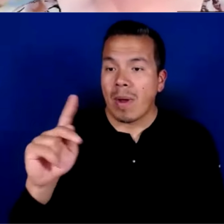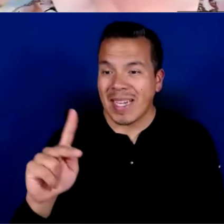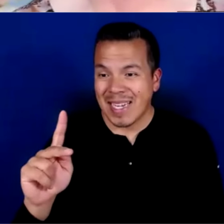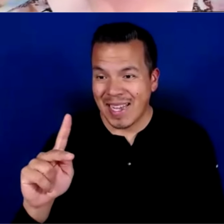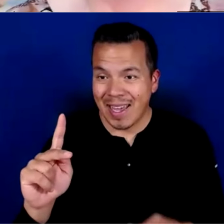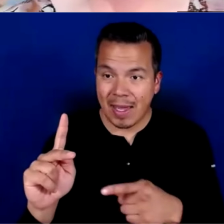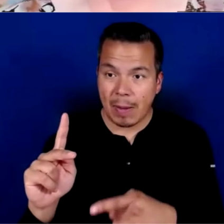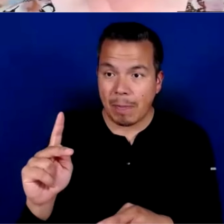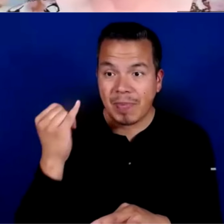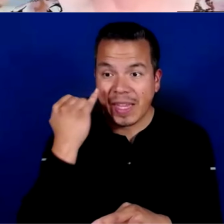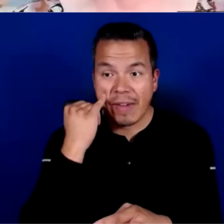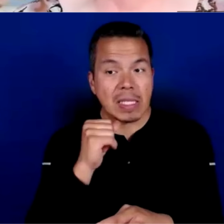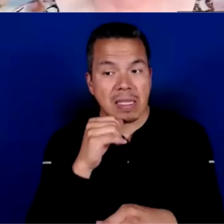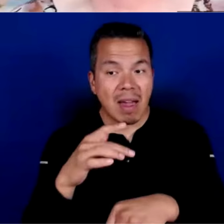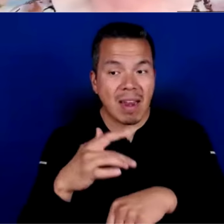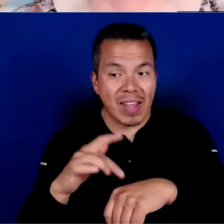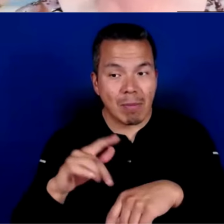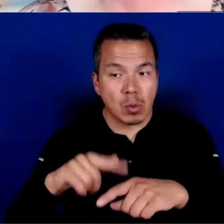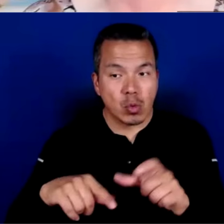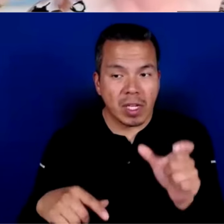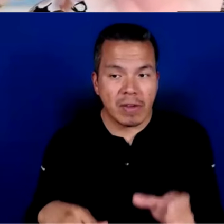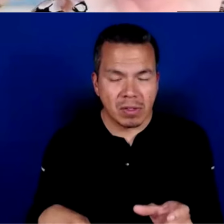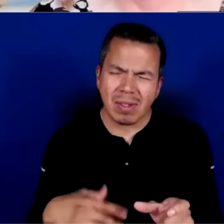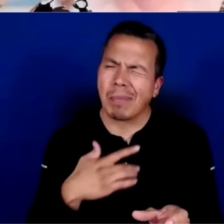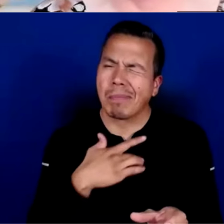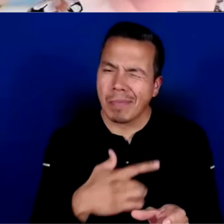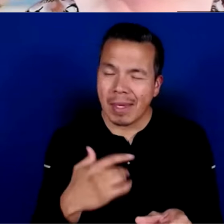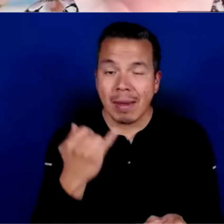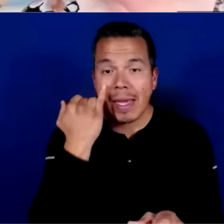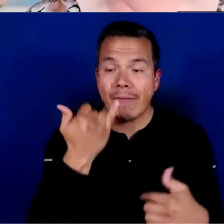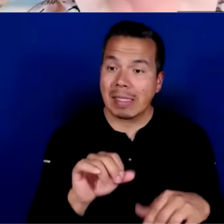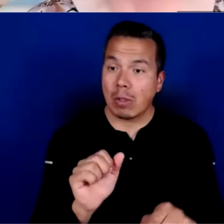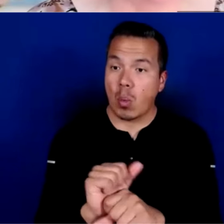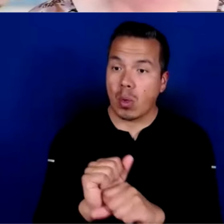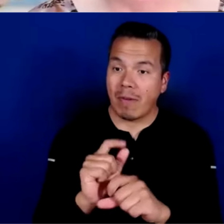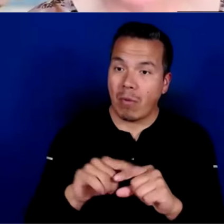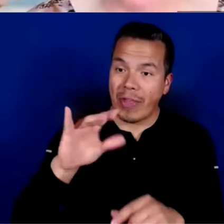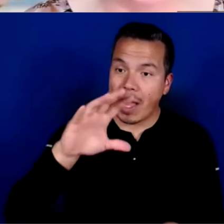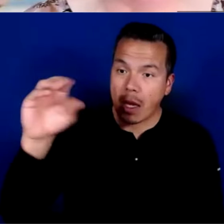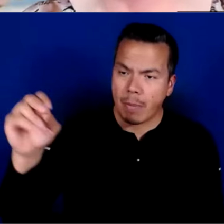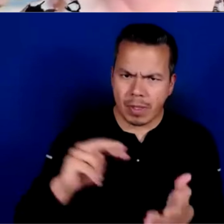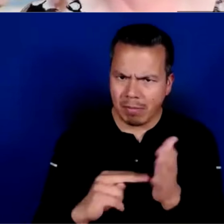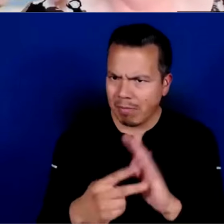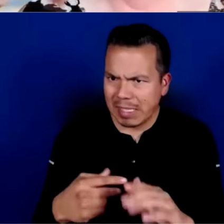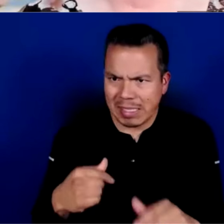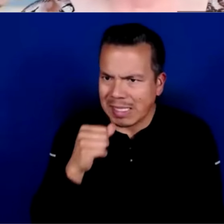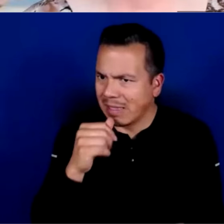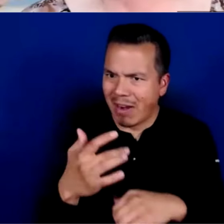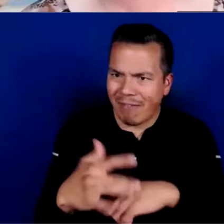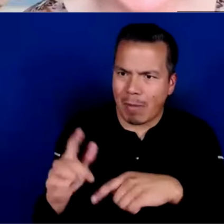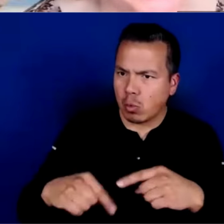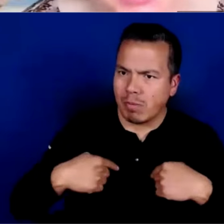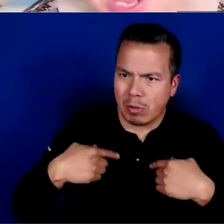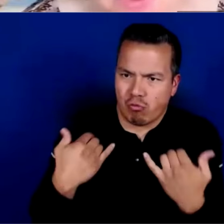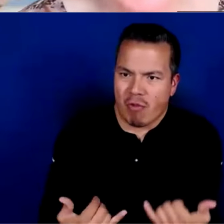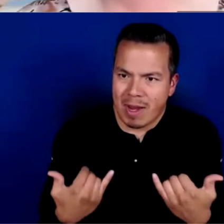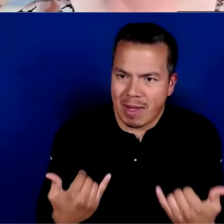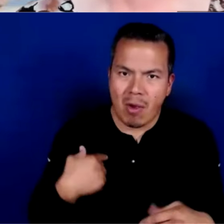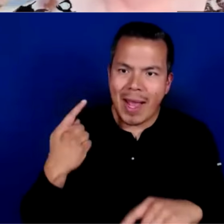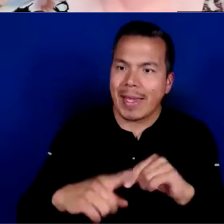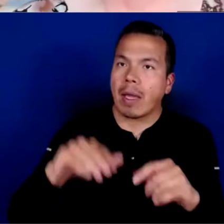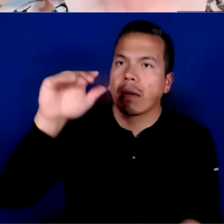not available to the individual, so most of the time, if you're still working for that company, it is not an available resource, you couldn't cash